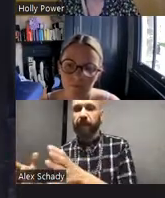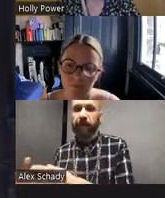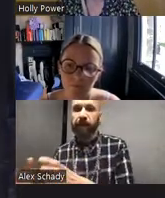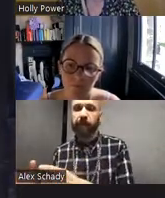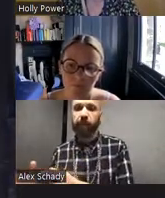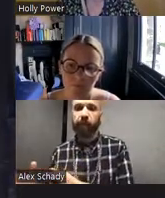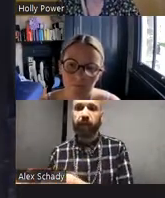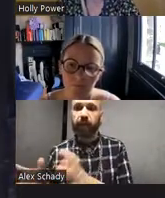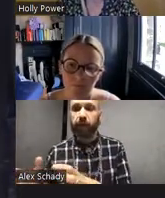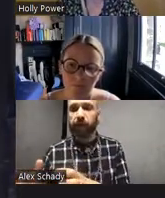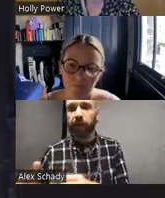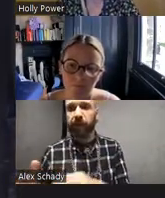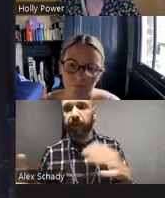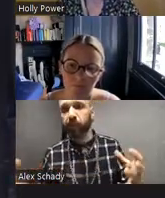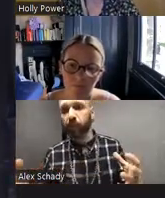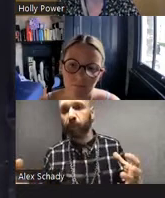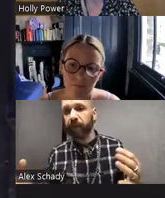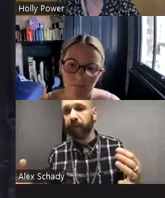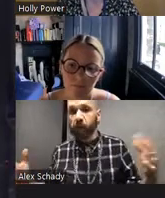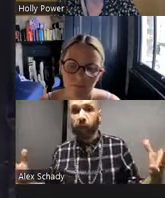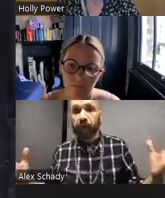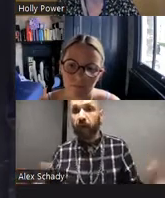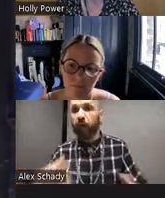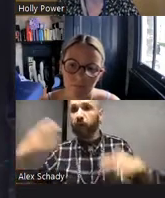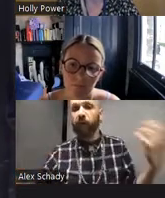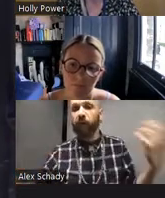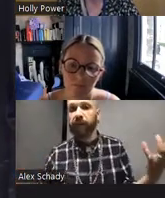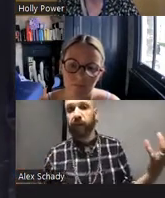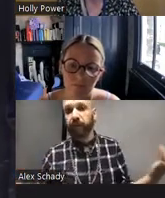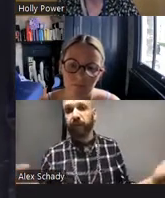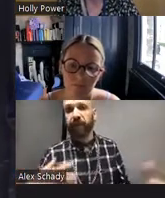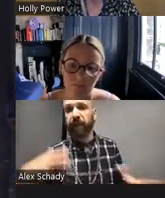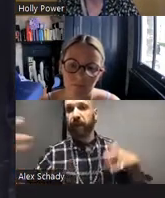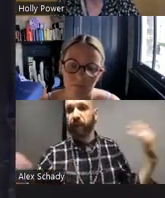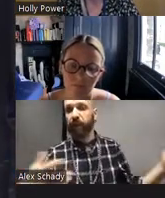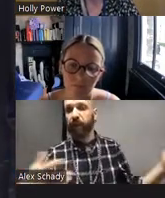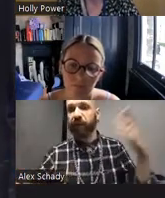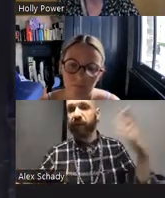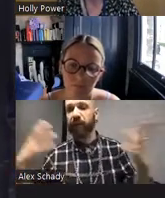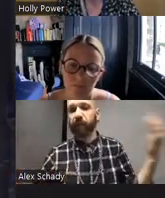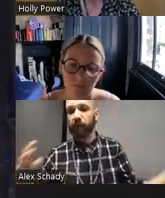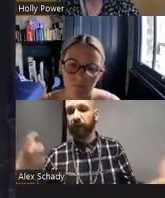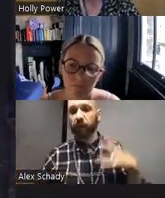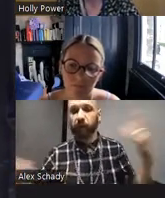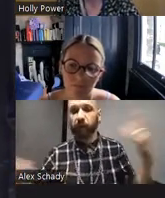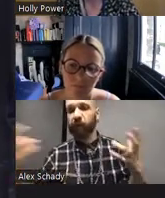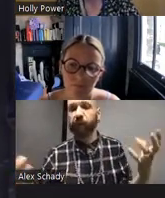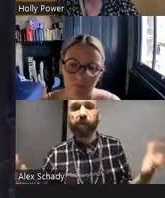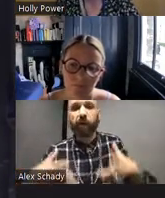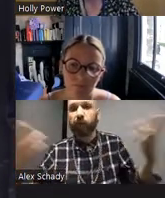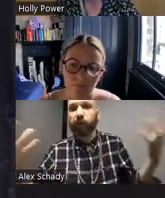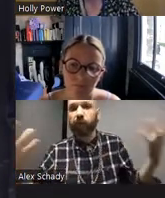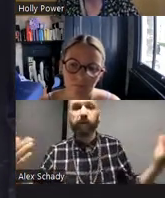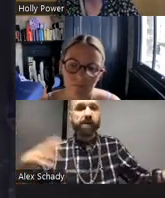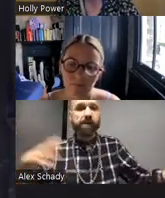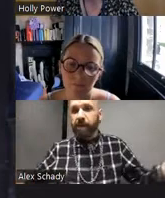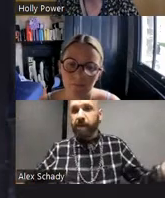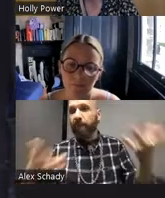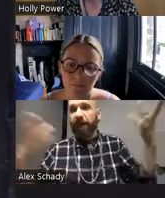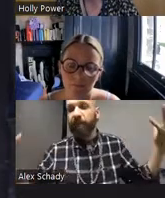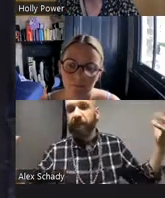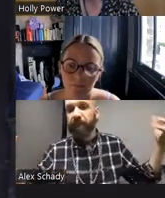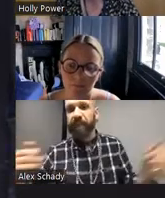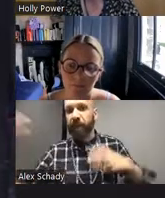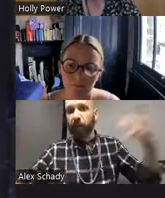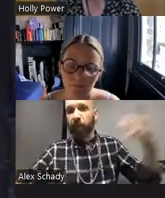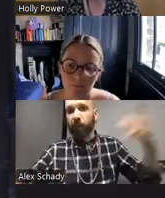they might be exploring in the studio, but they're exploring it with a group of participants. So they get a sort of hive mind, if you like, a group of people who might also